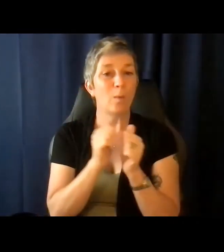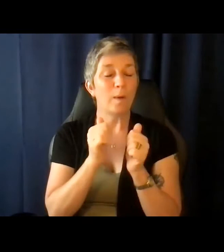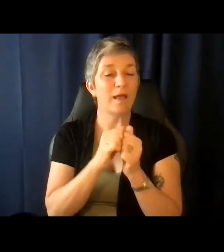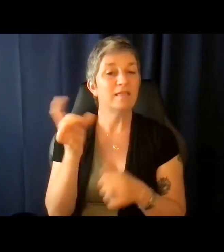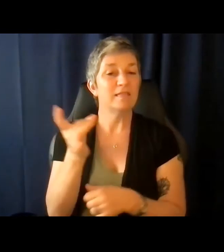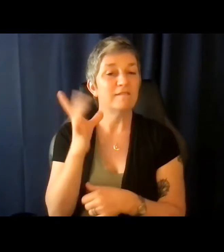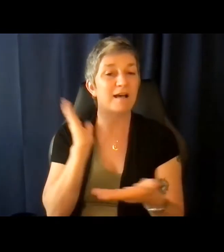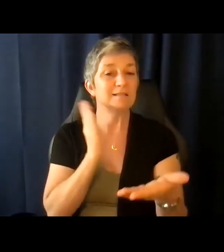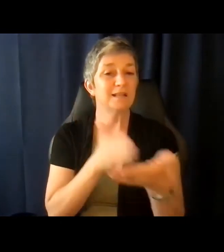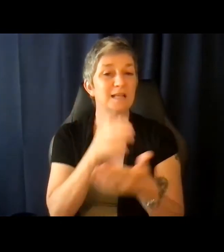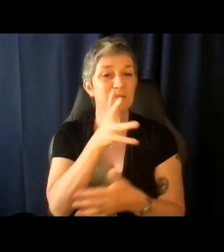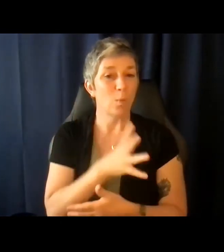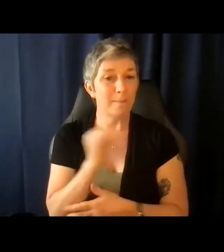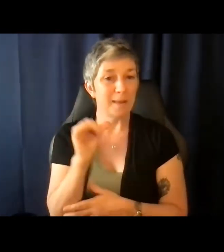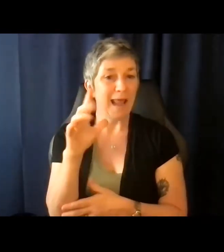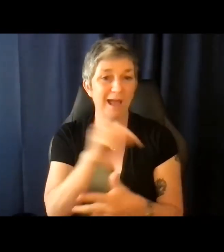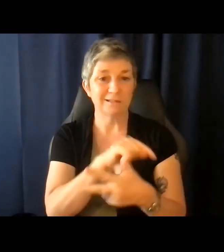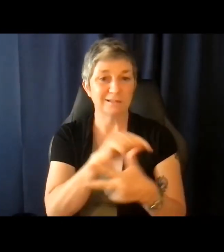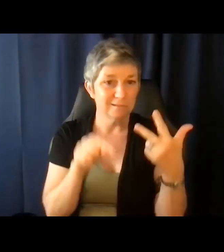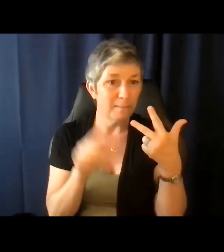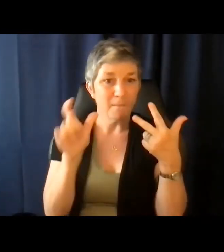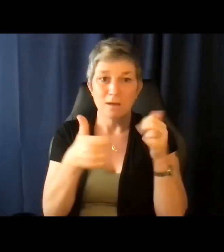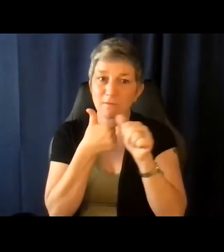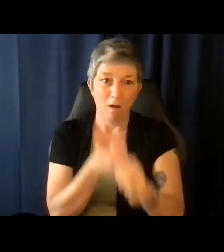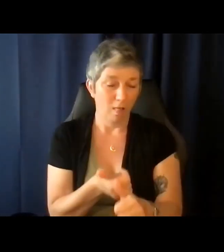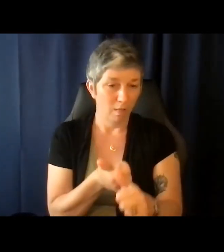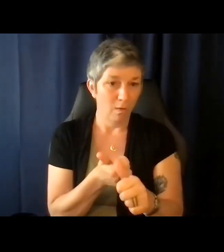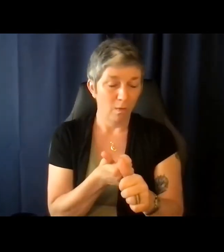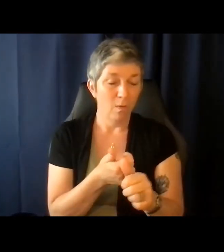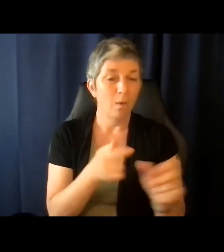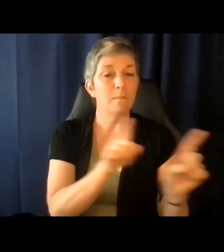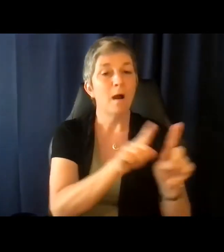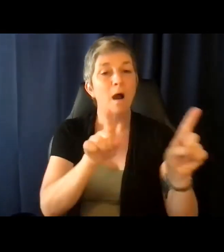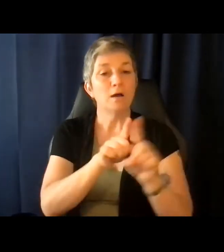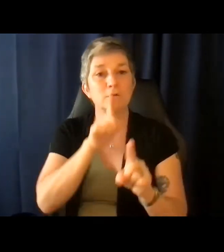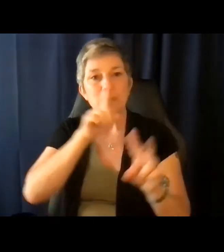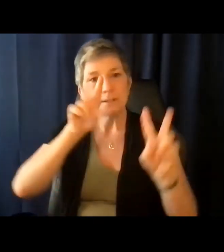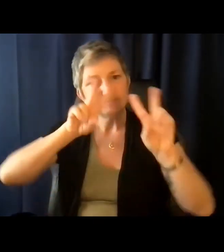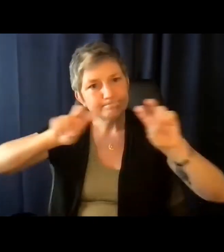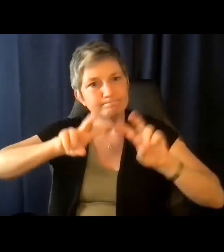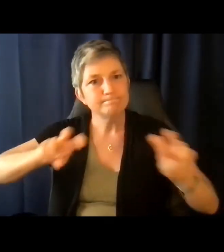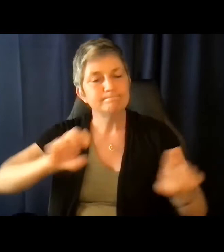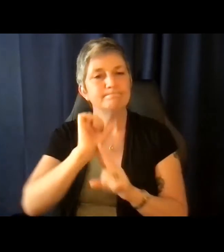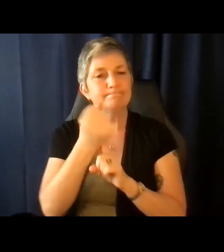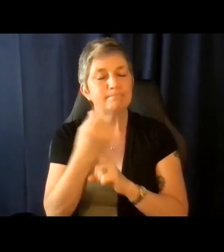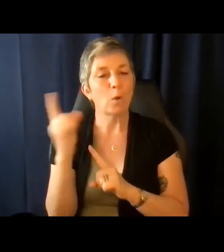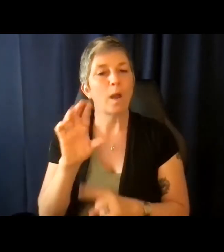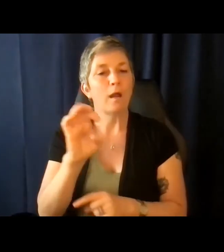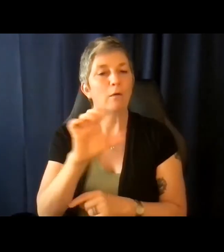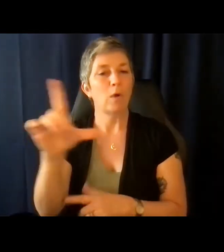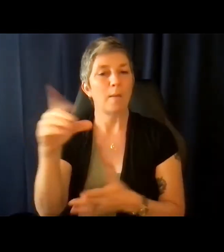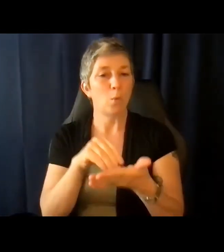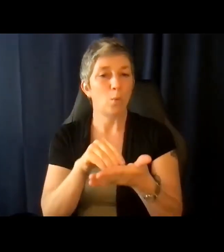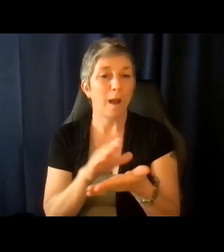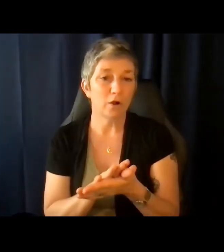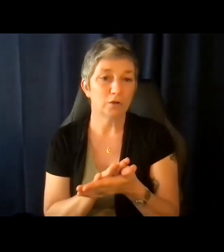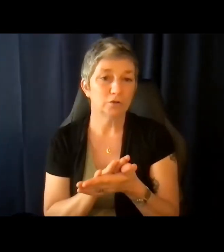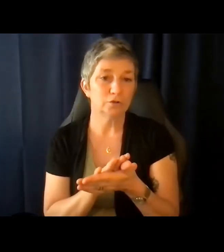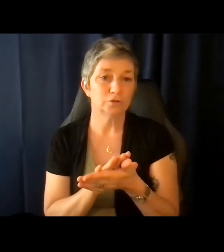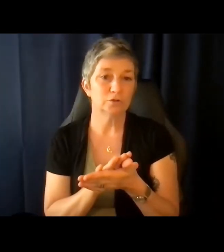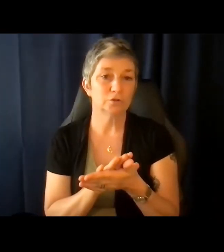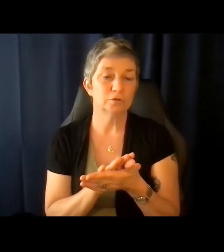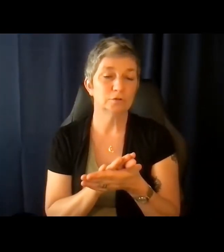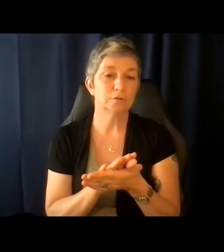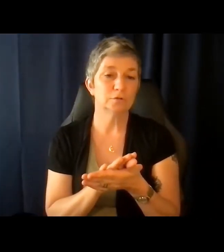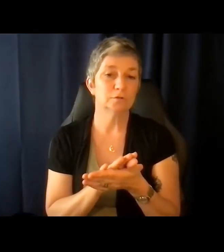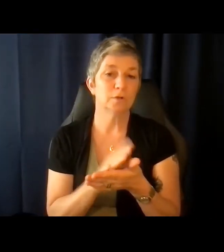Women Act, but also really looking for instances where criminal records are